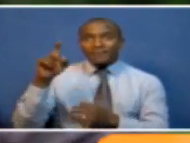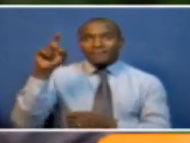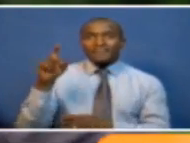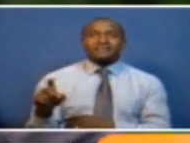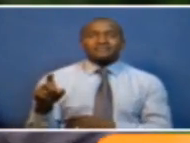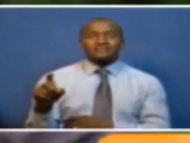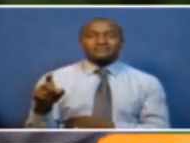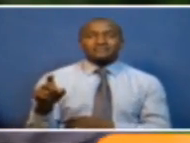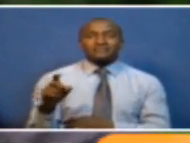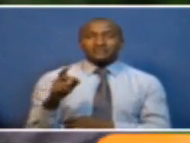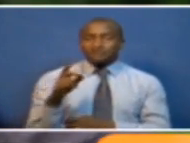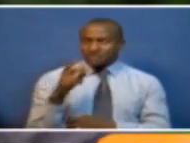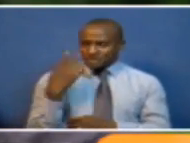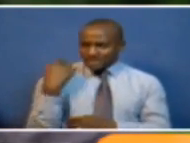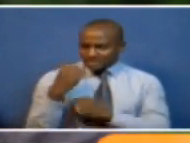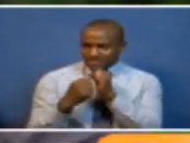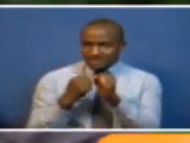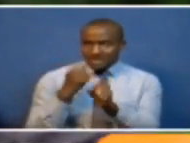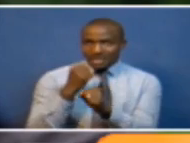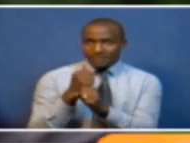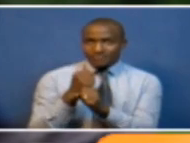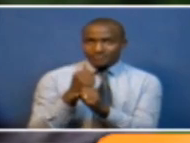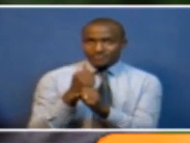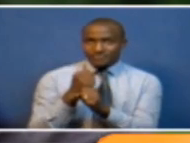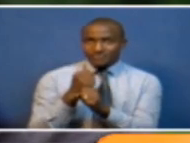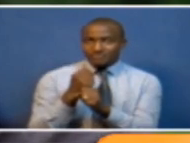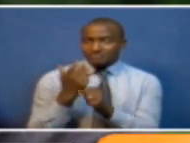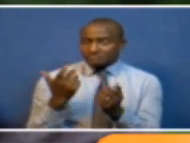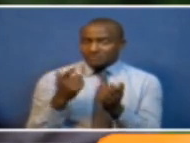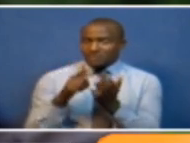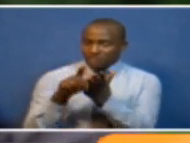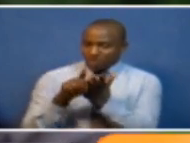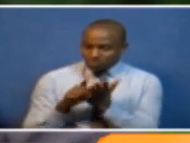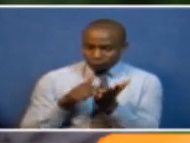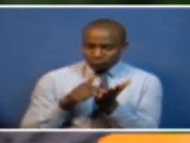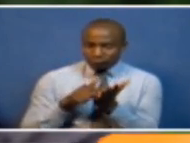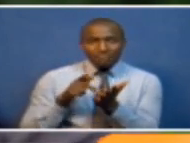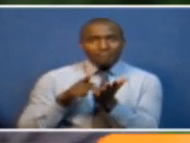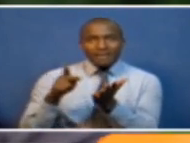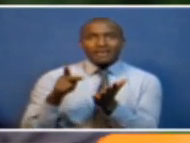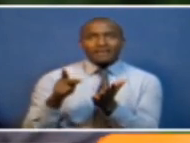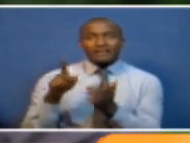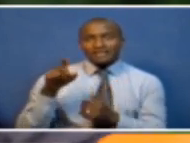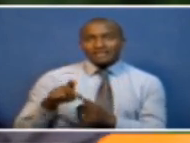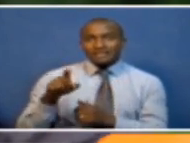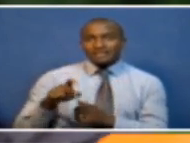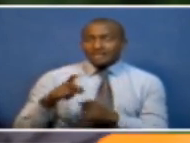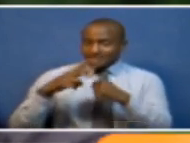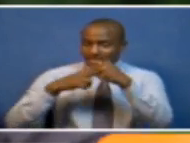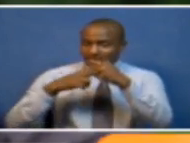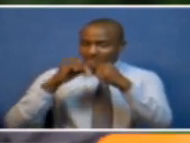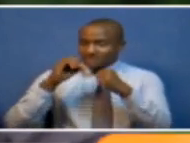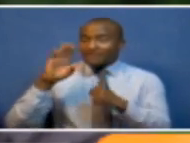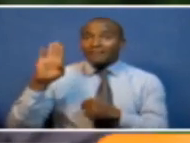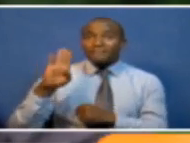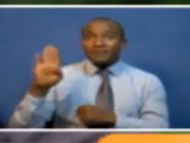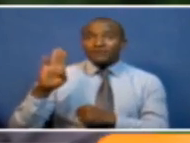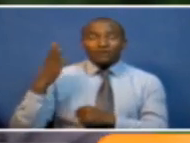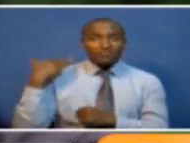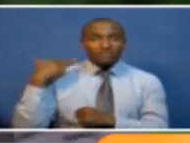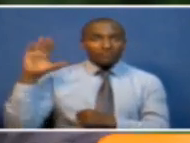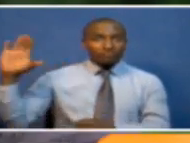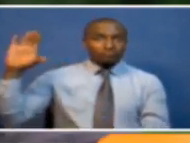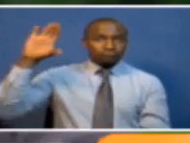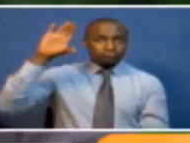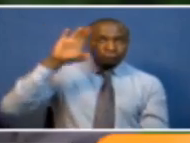September 2017, last year, our debt obligations became due. Remember, the 70 billion shillings that I was talking about